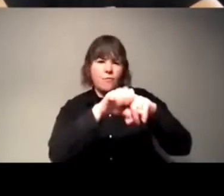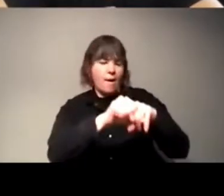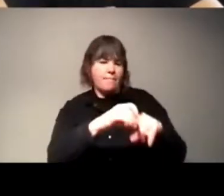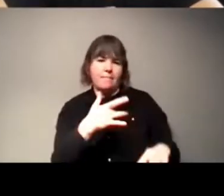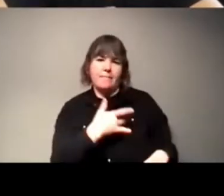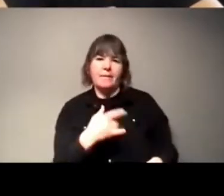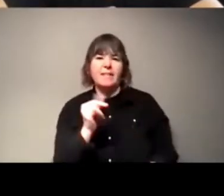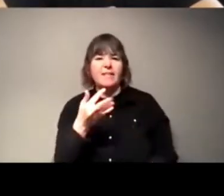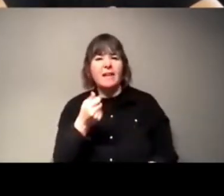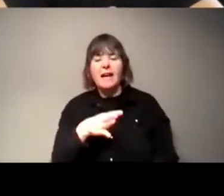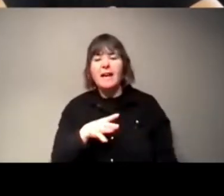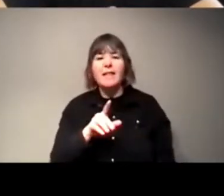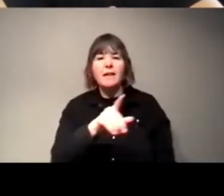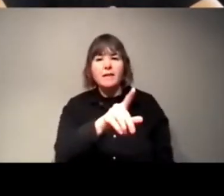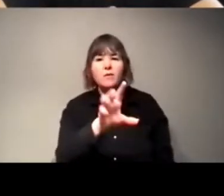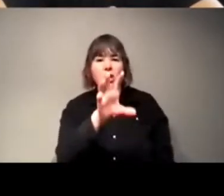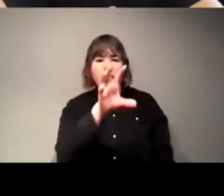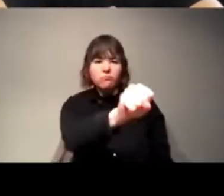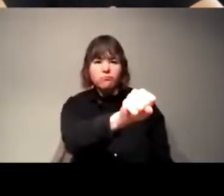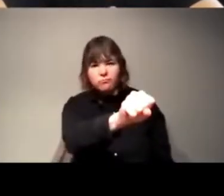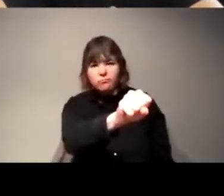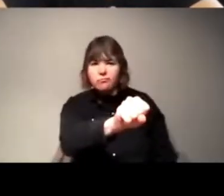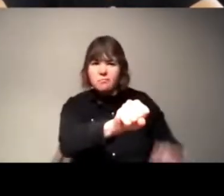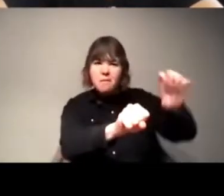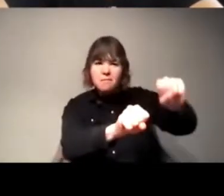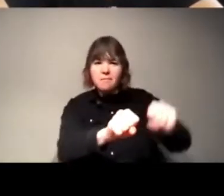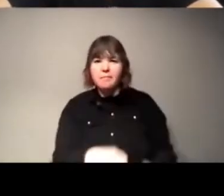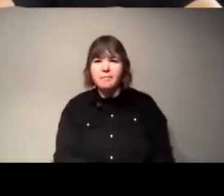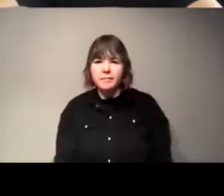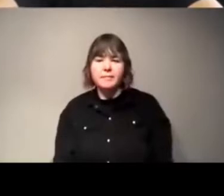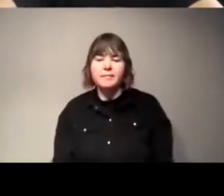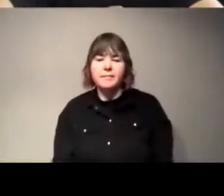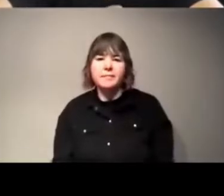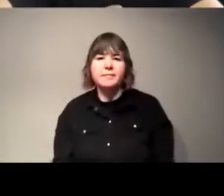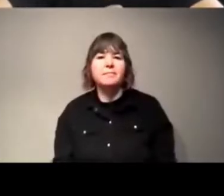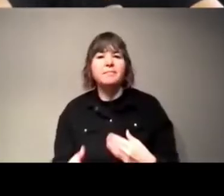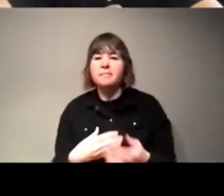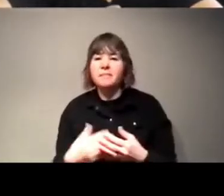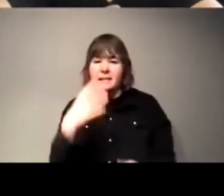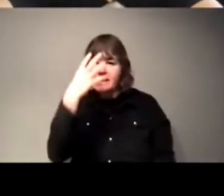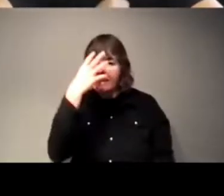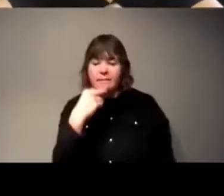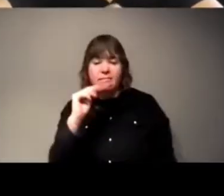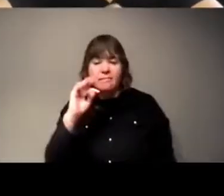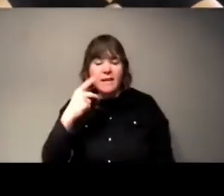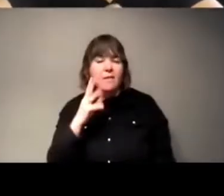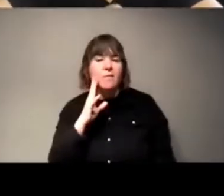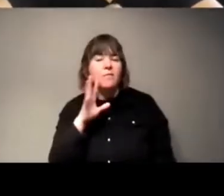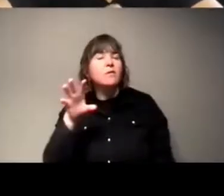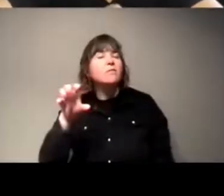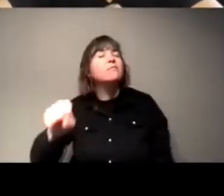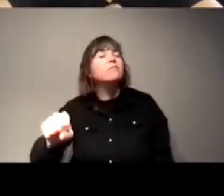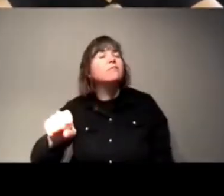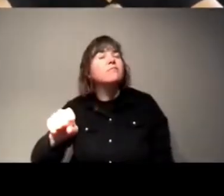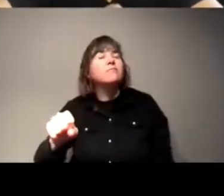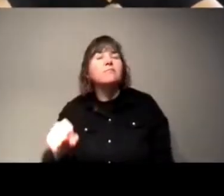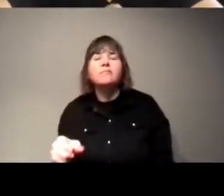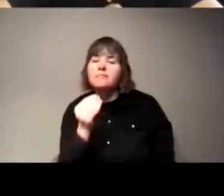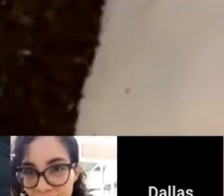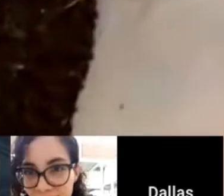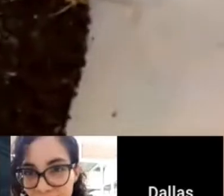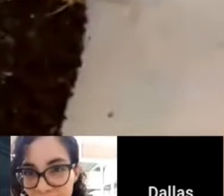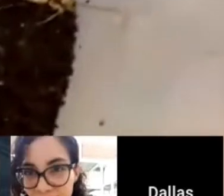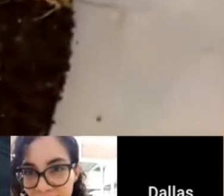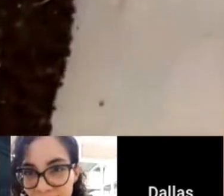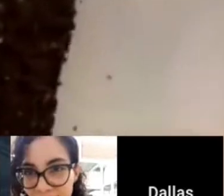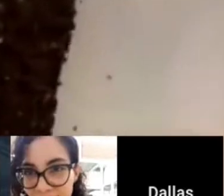I put anything in front of her, she just grabs it. Even is in the middle of a nap. Just the most perfect little porcupine.